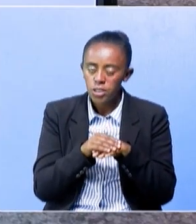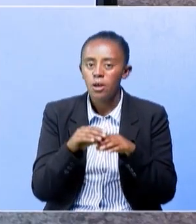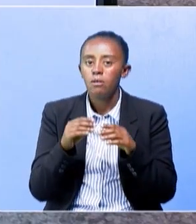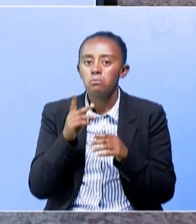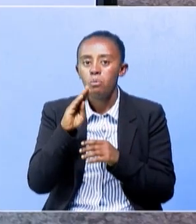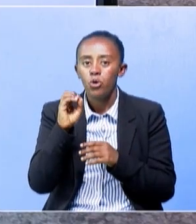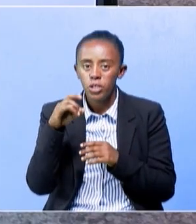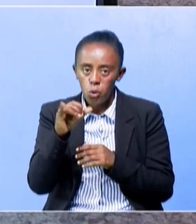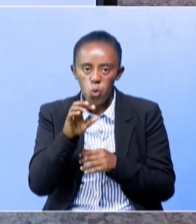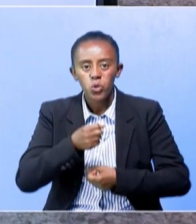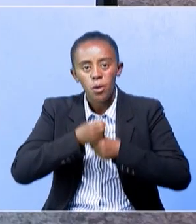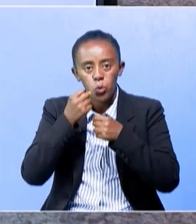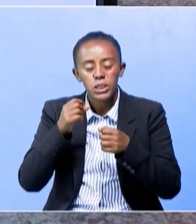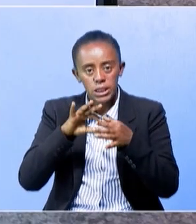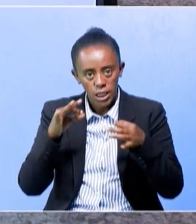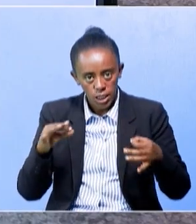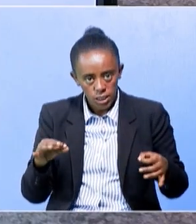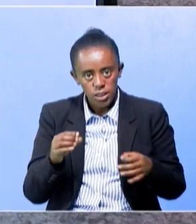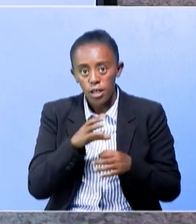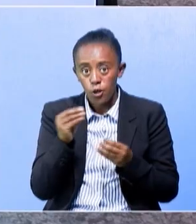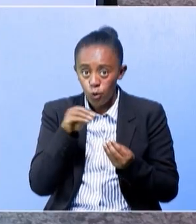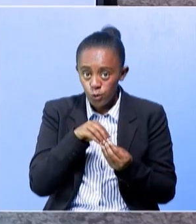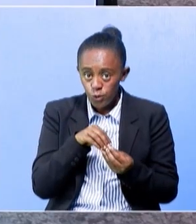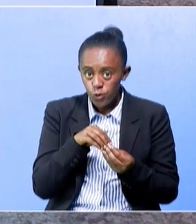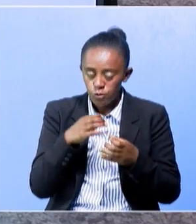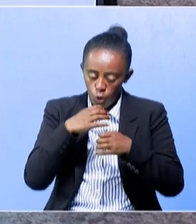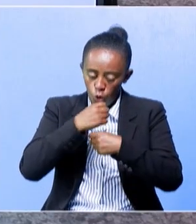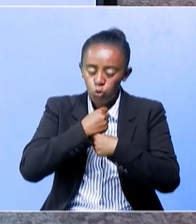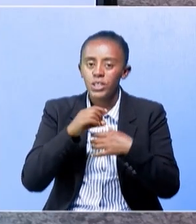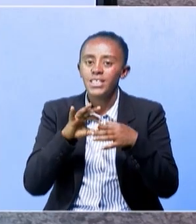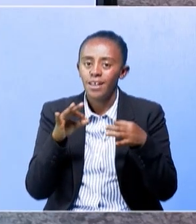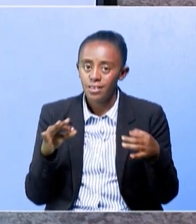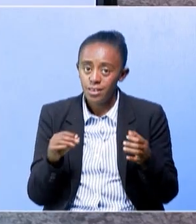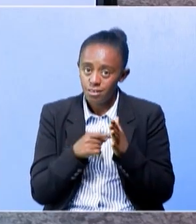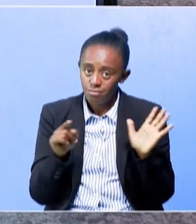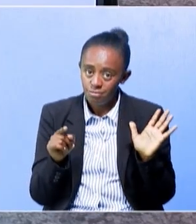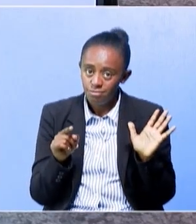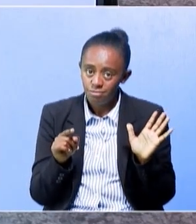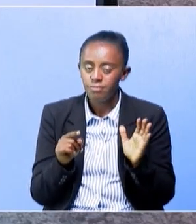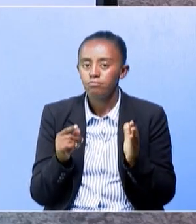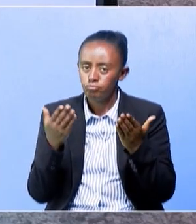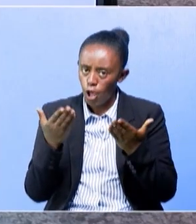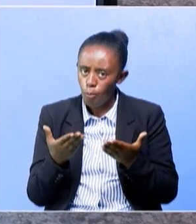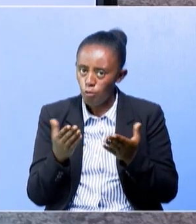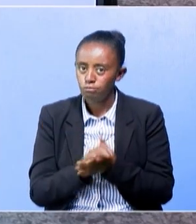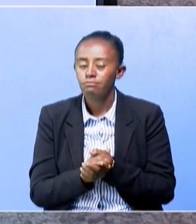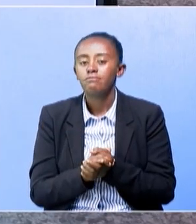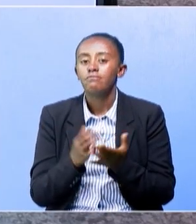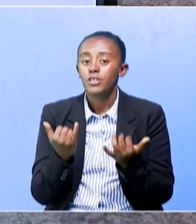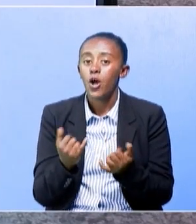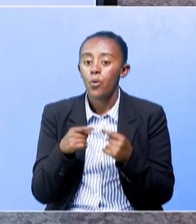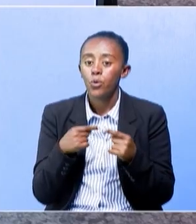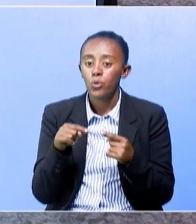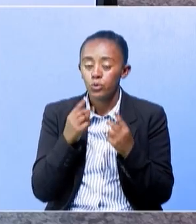body or supporting sentence, and also concluding sentence. Is it clear? Come on. Now we are going